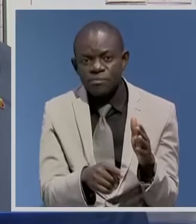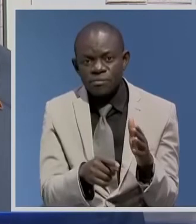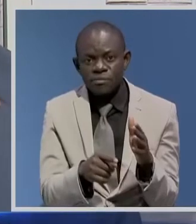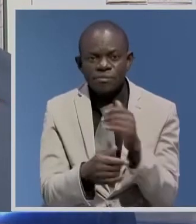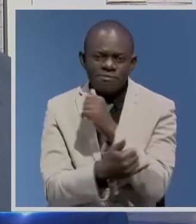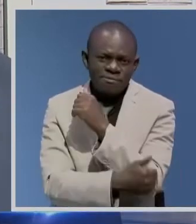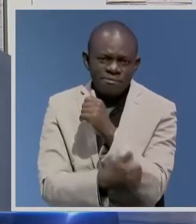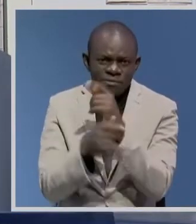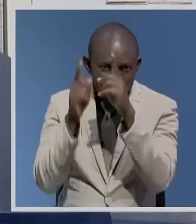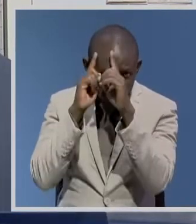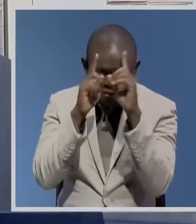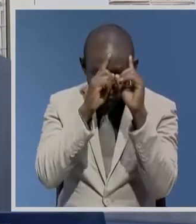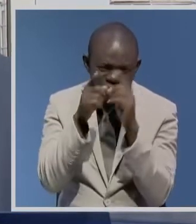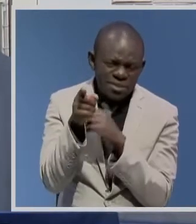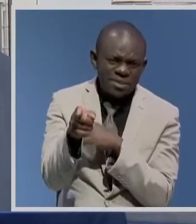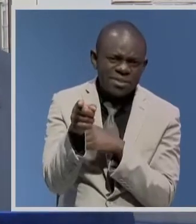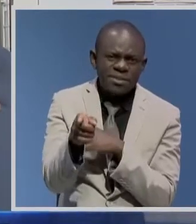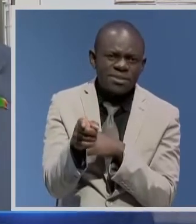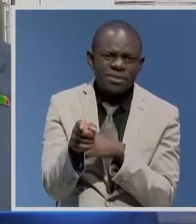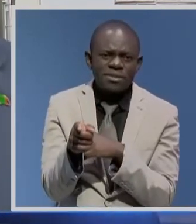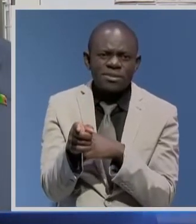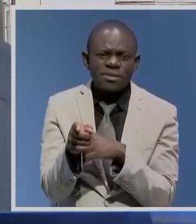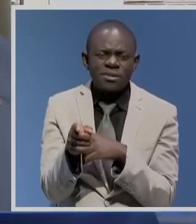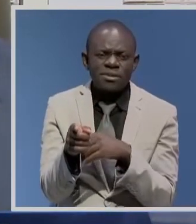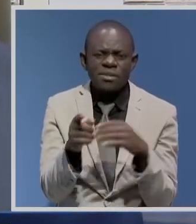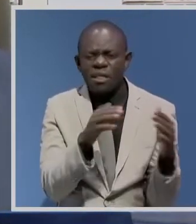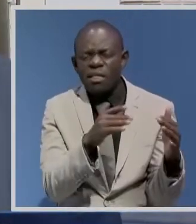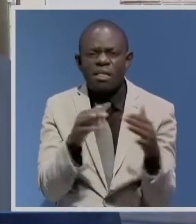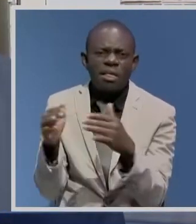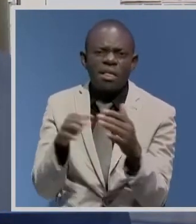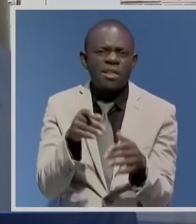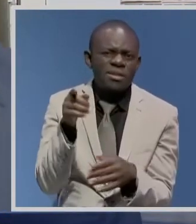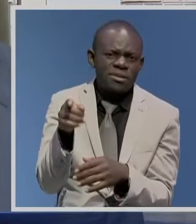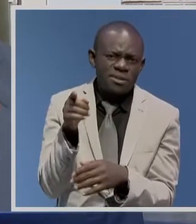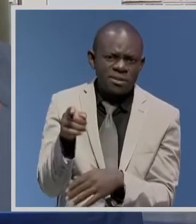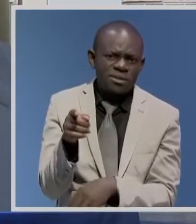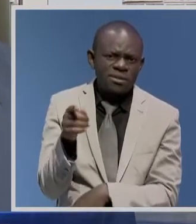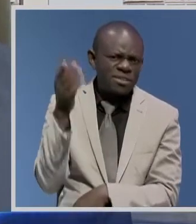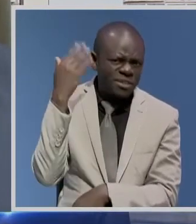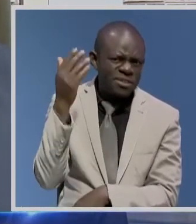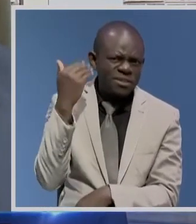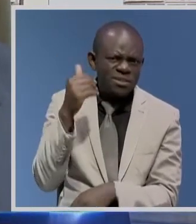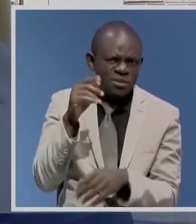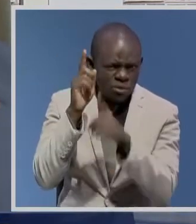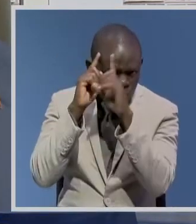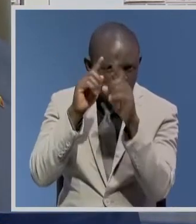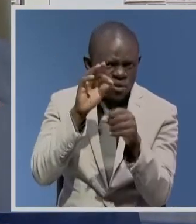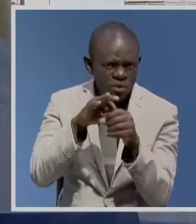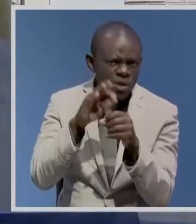DRC post the elections that were held in the DRC recently.